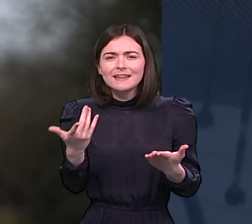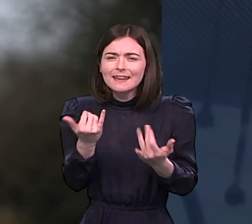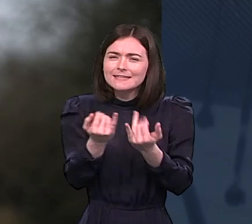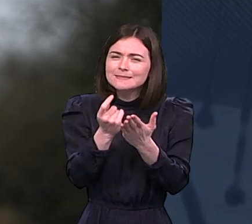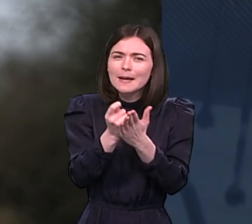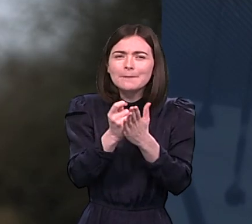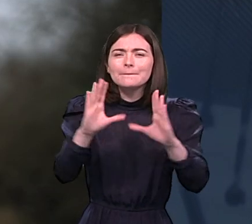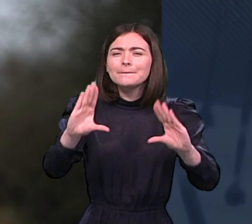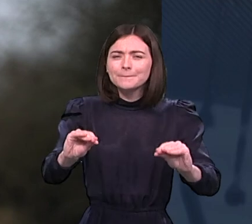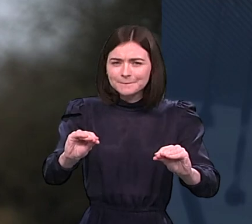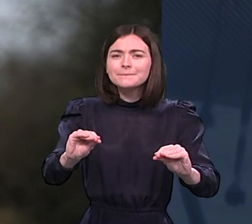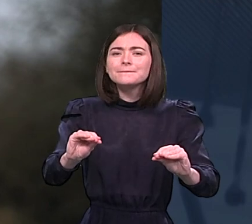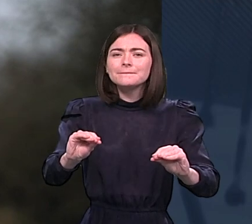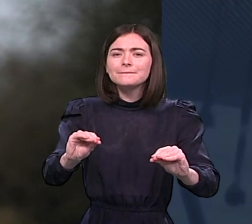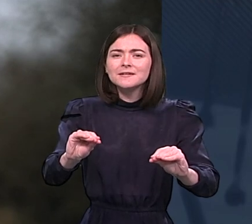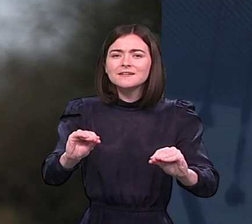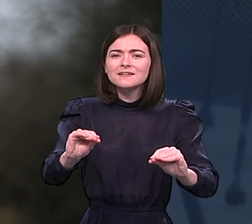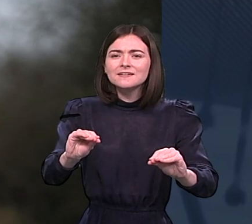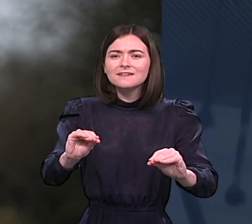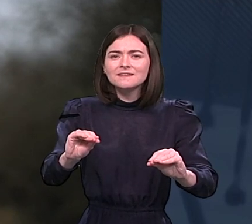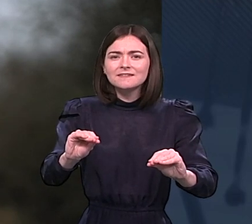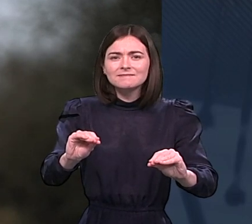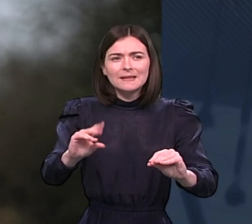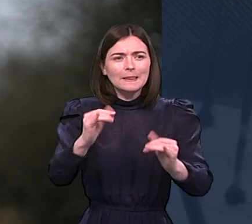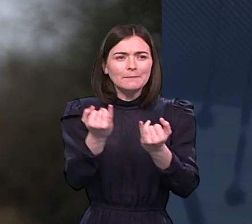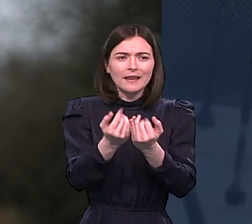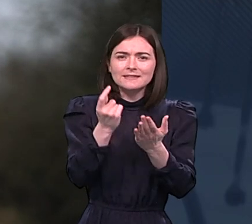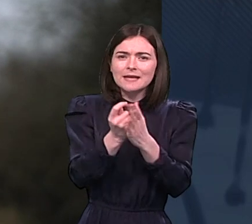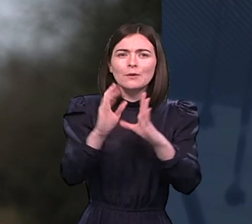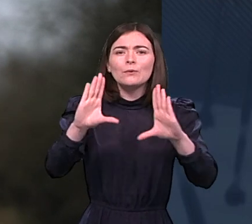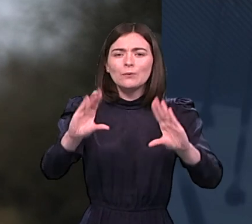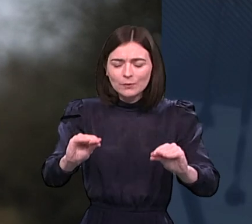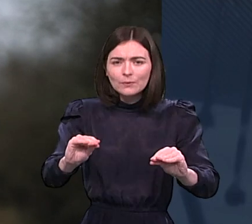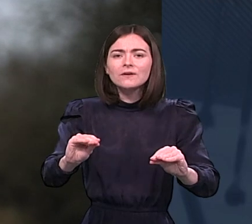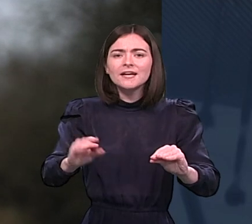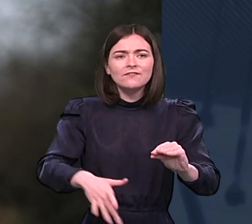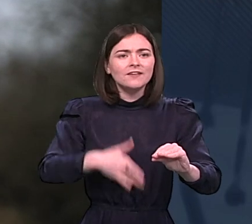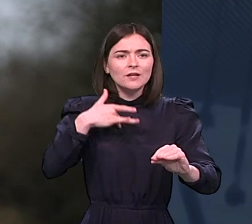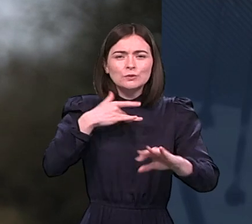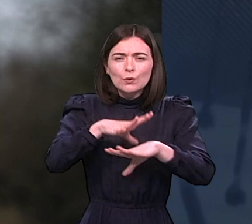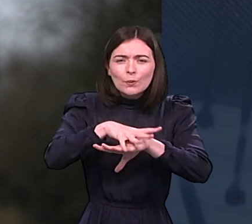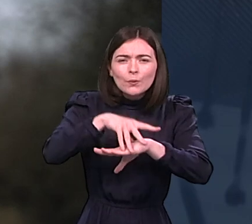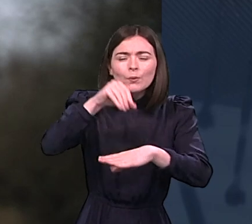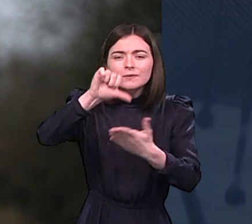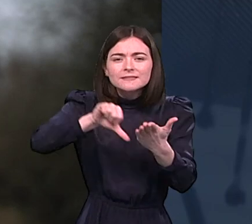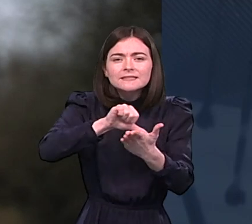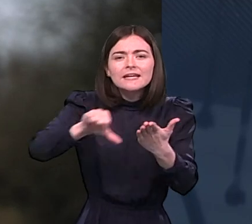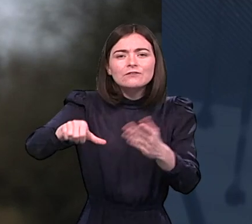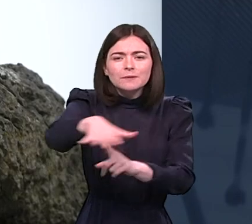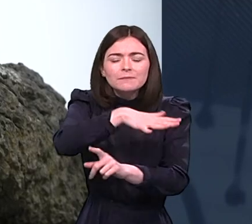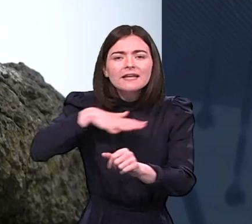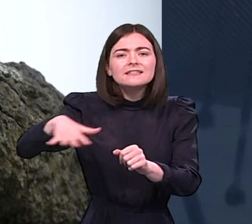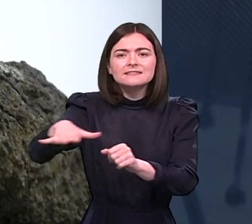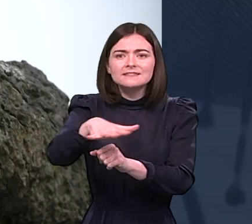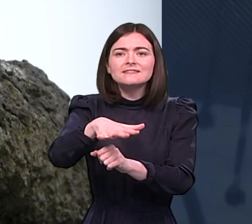still. It's like stepping back into time. It's such an ancient, sacred place. The